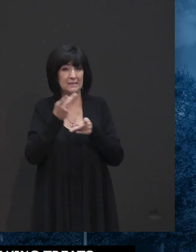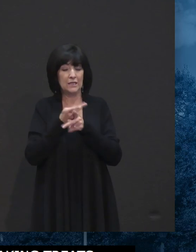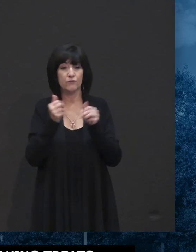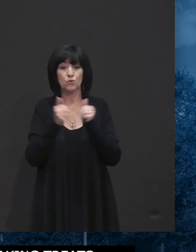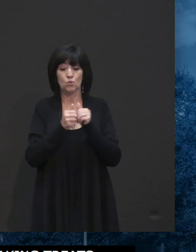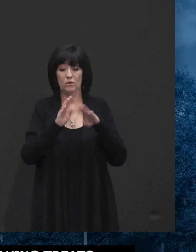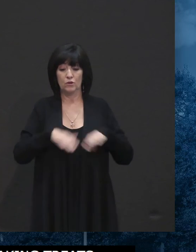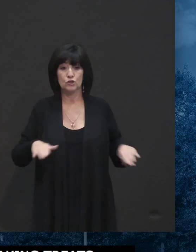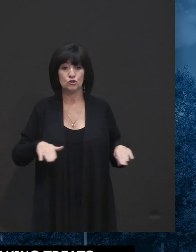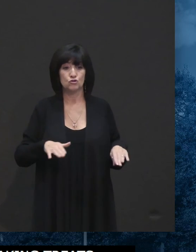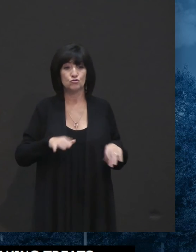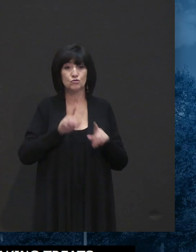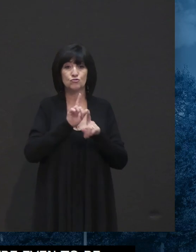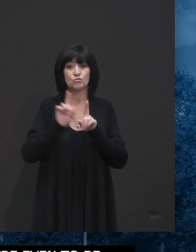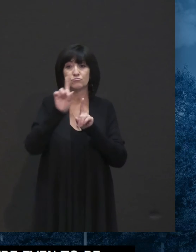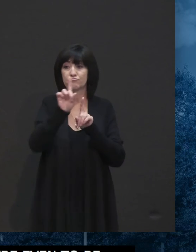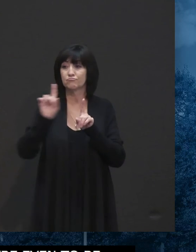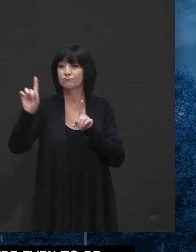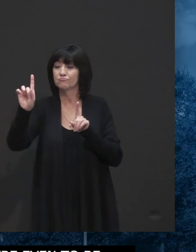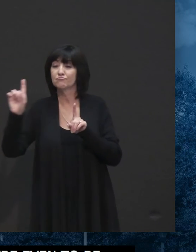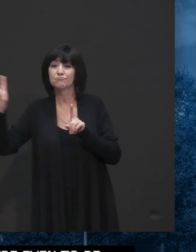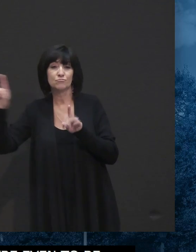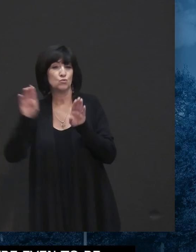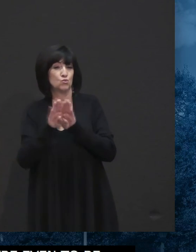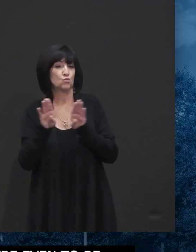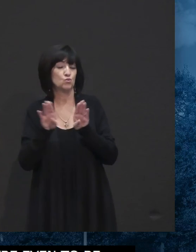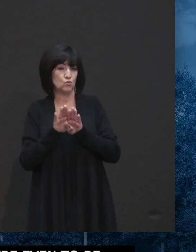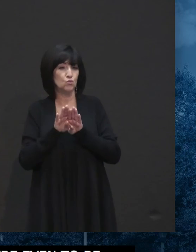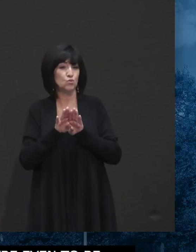certainly keeping the mask on and